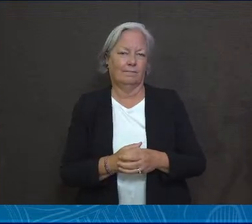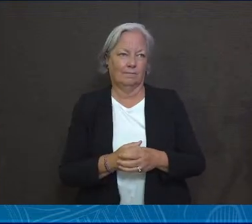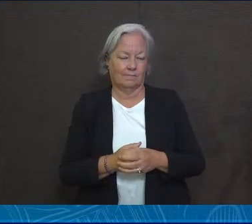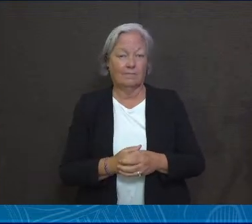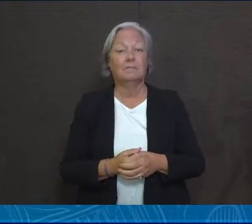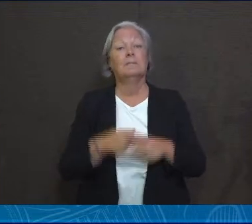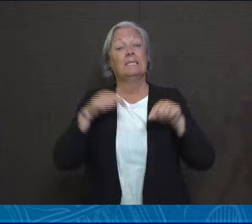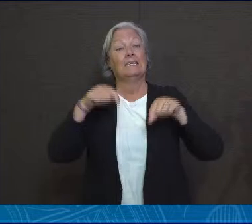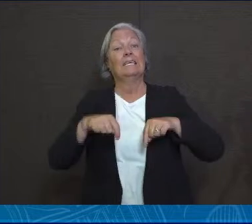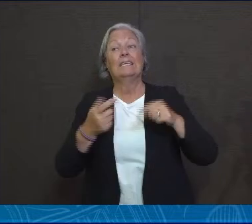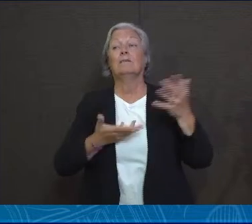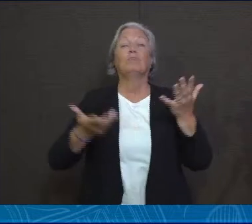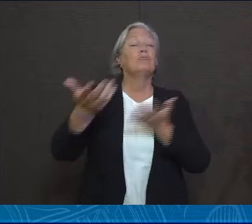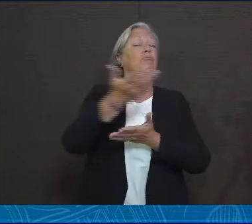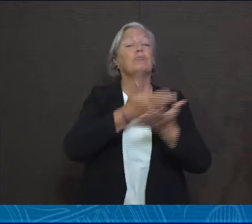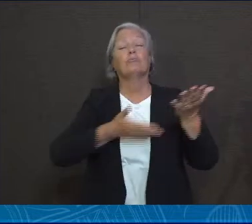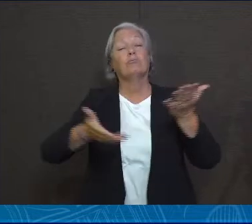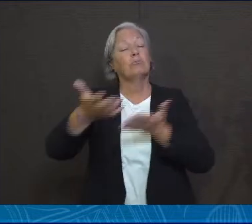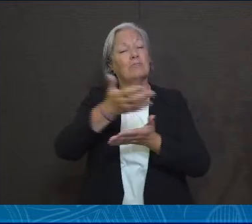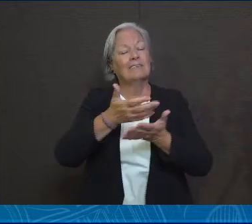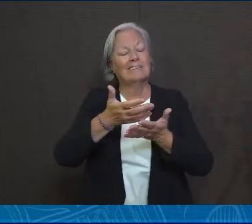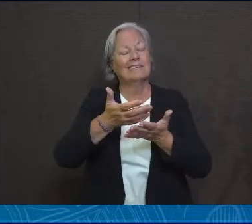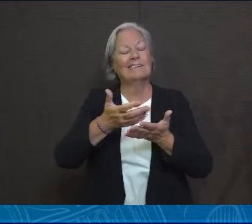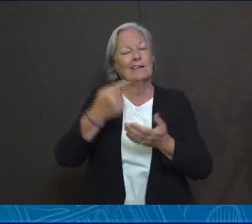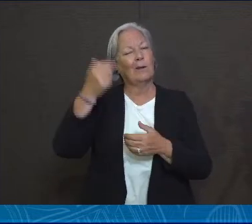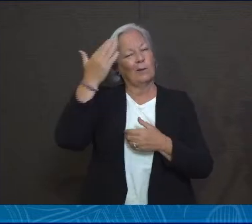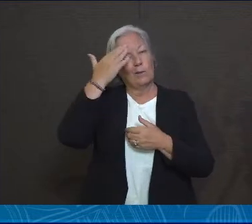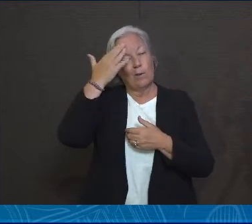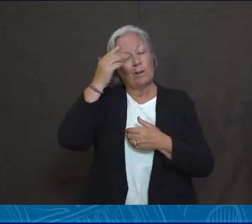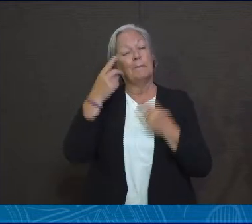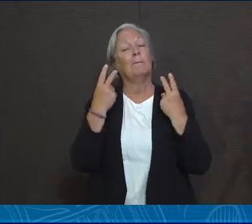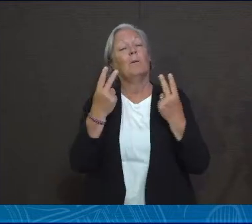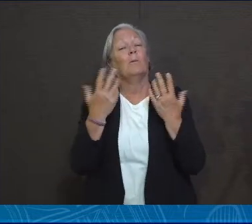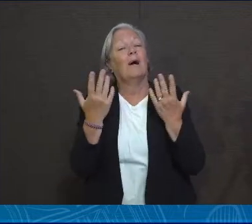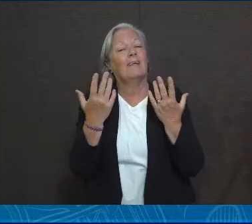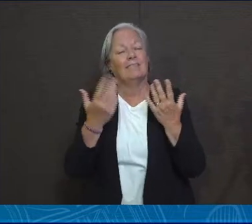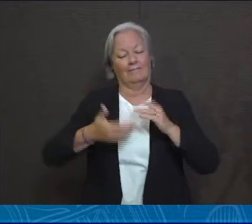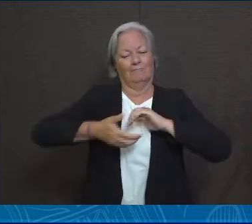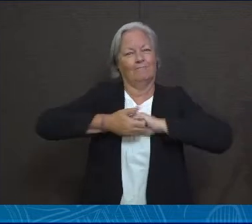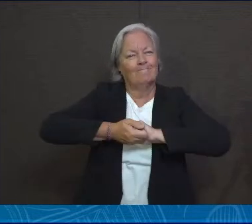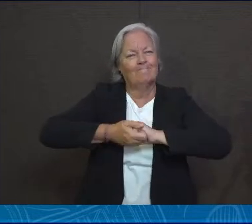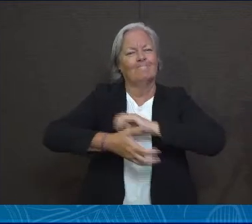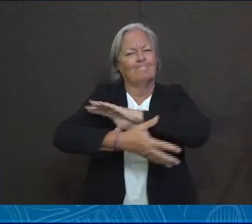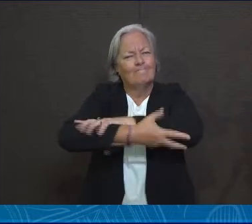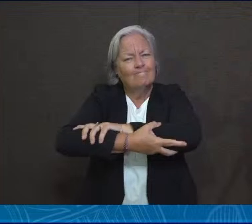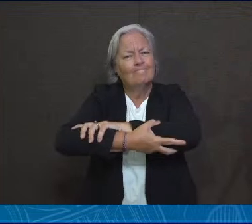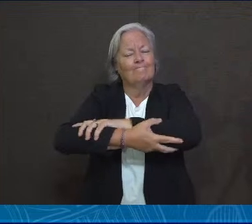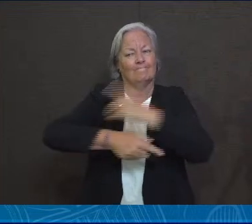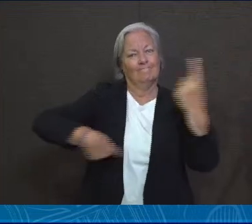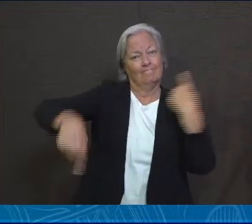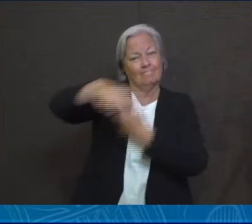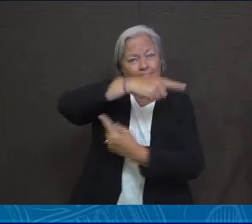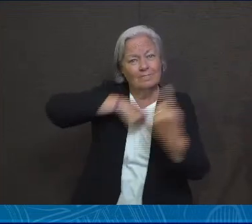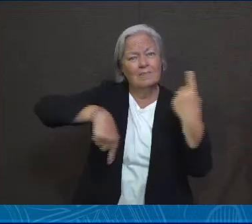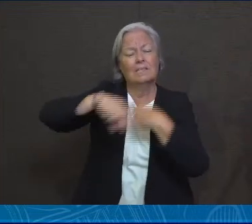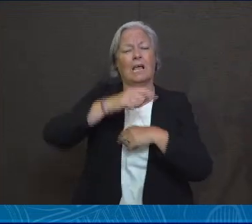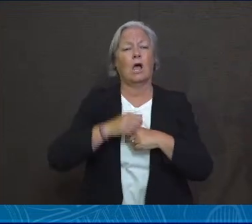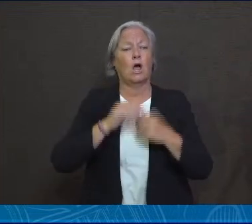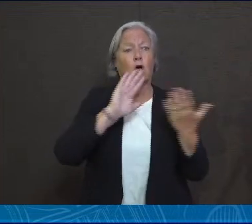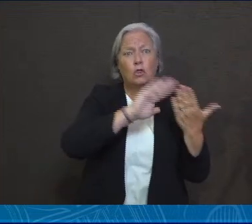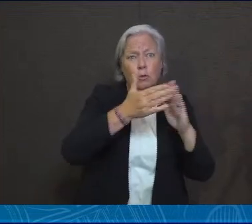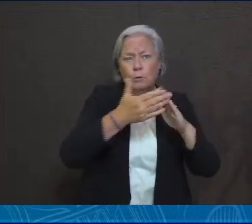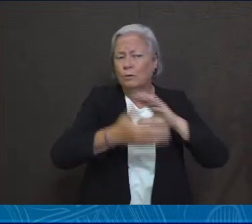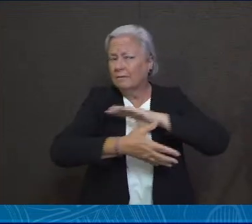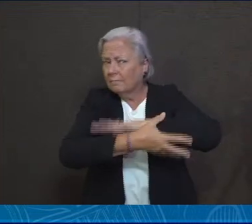today's discussion is the need for collaboration across sectors and also with communities, and